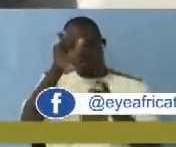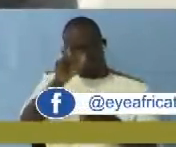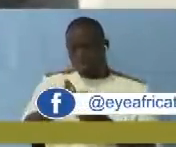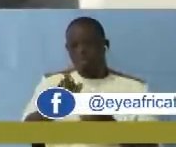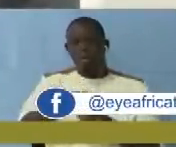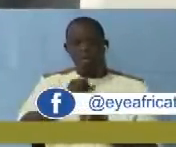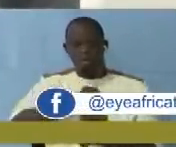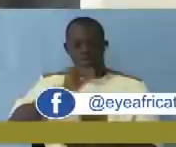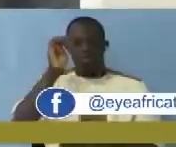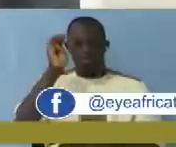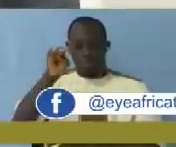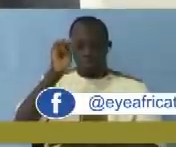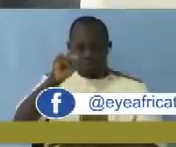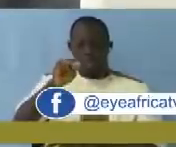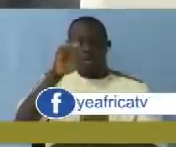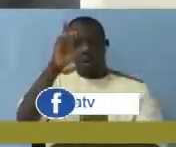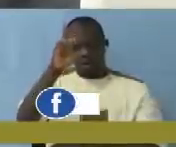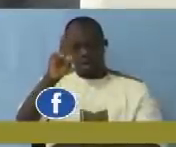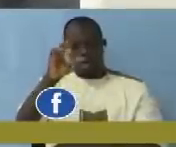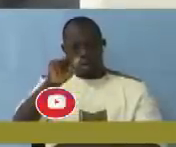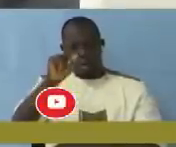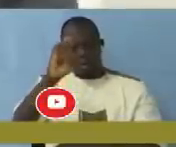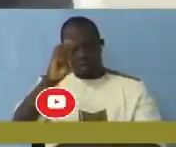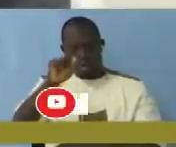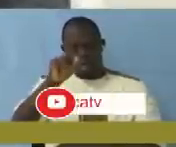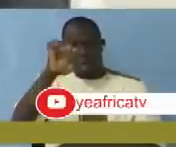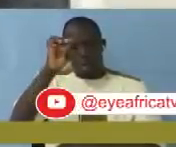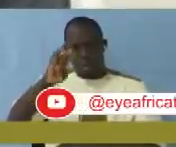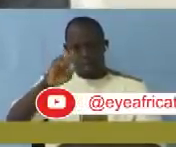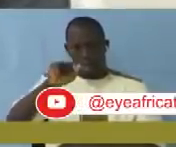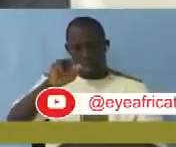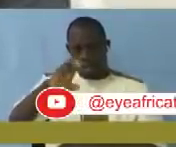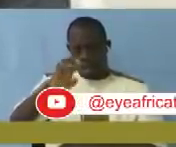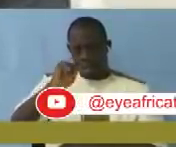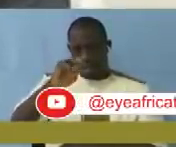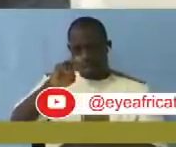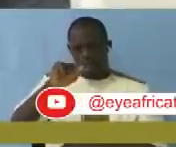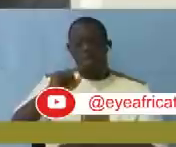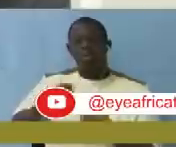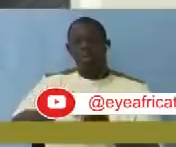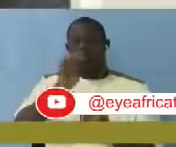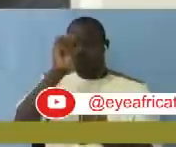he mentioned Daba Marena. He mentioned Salimina Drame.